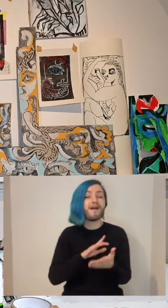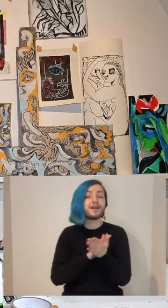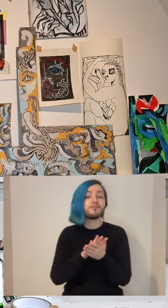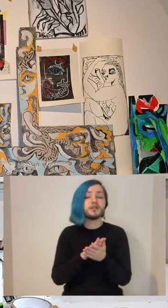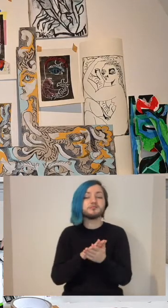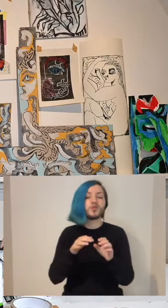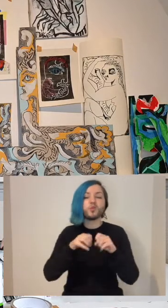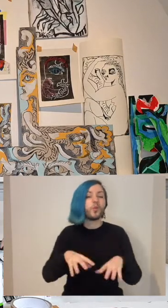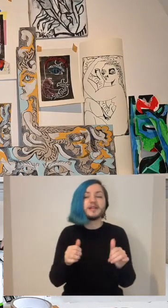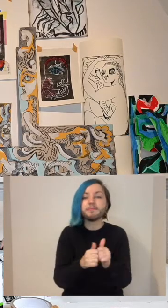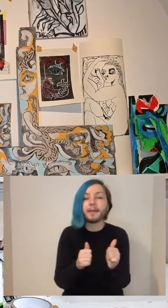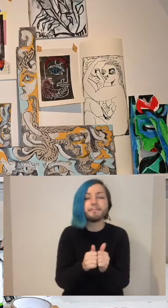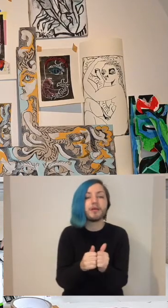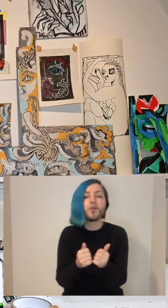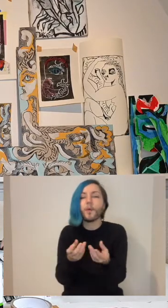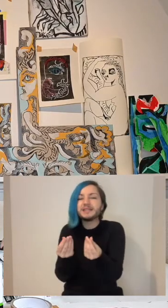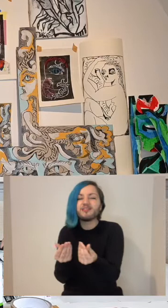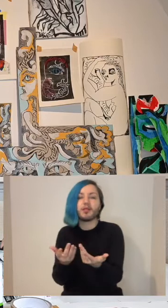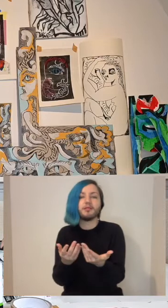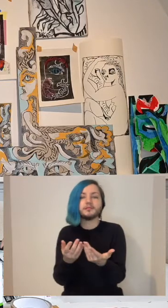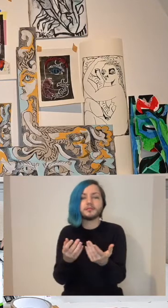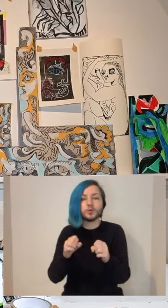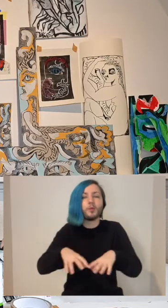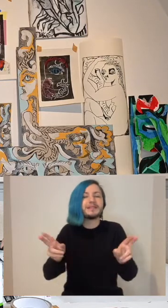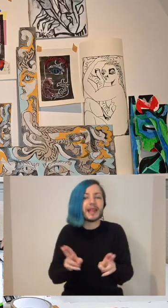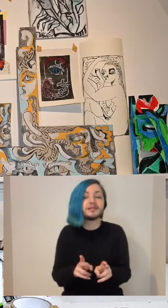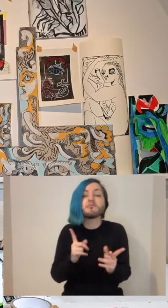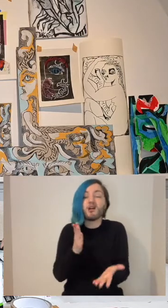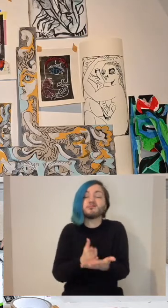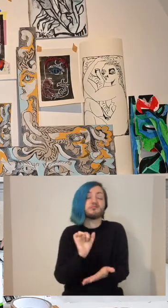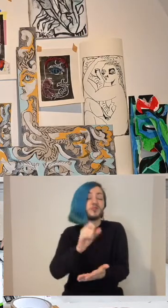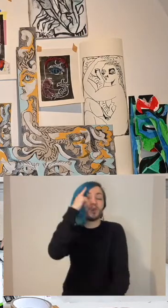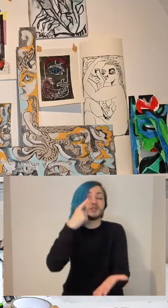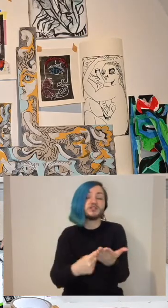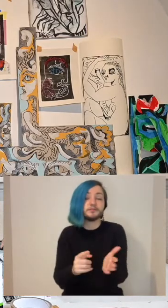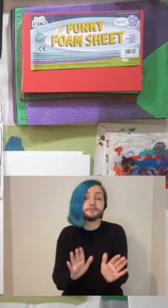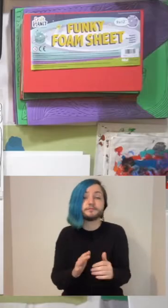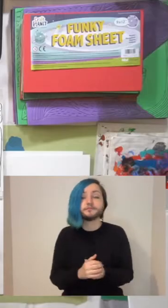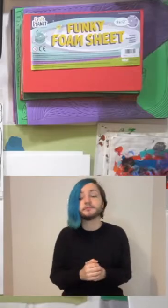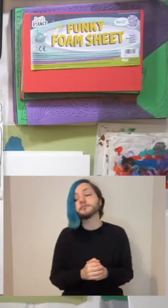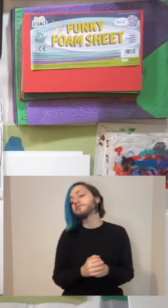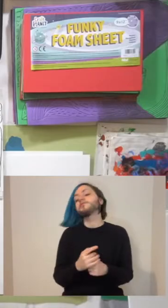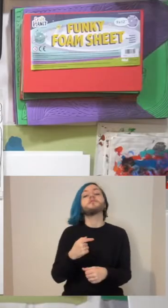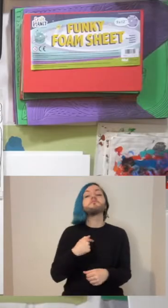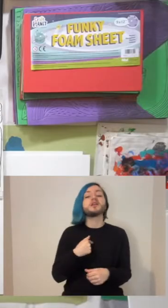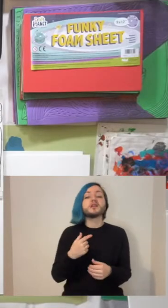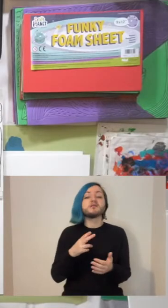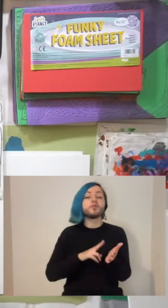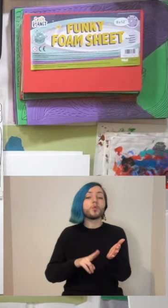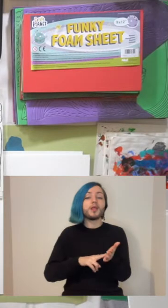much paper, we don't waste so much equipment, but that's again up to you. I tend to